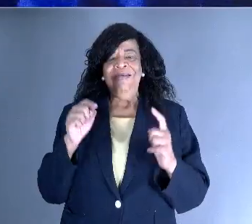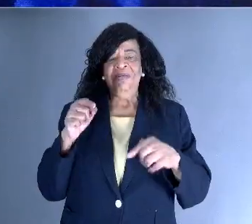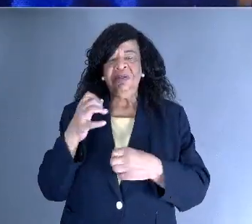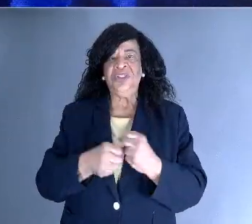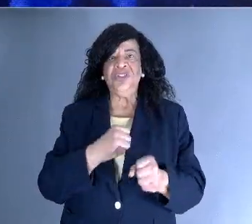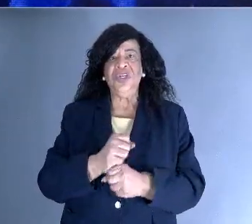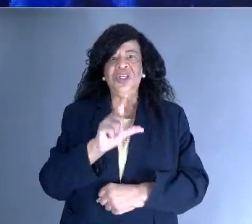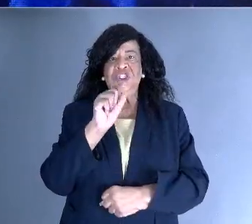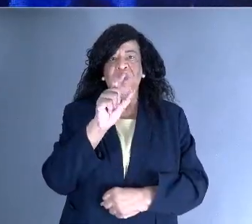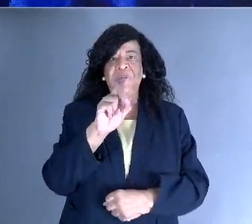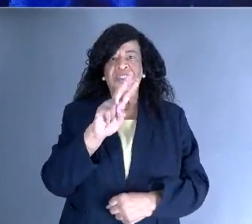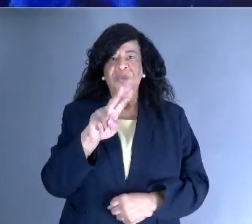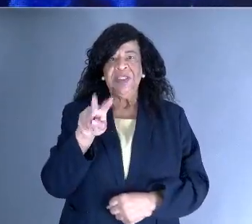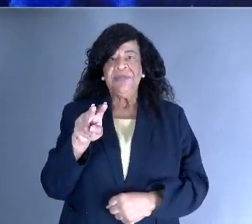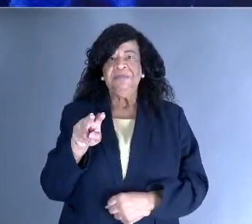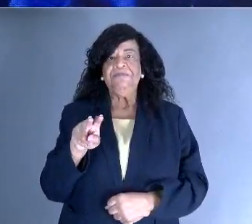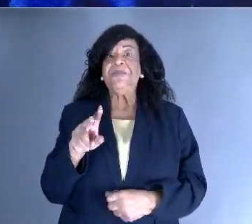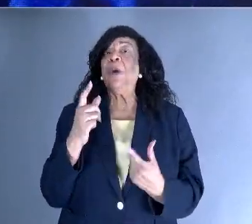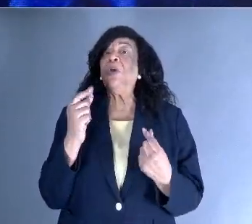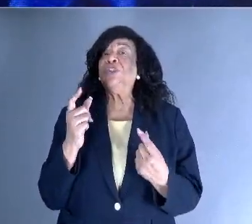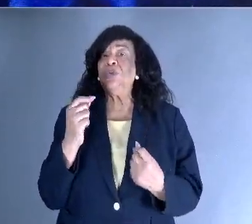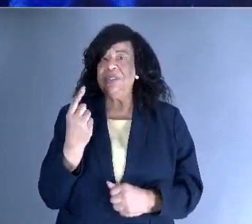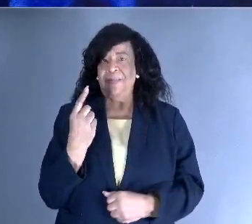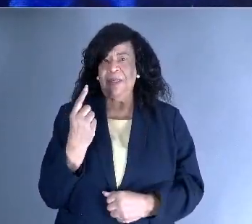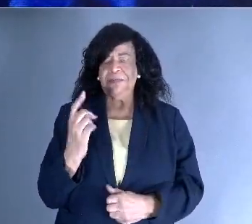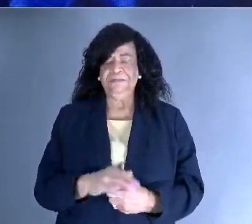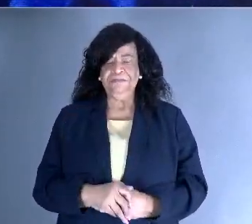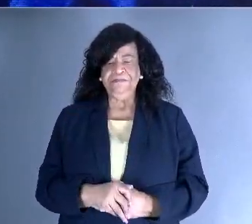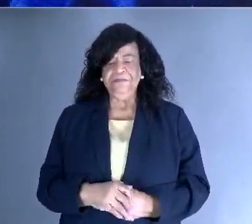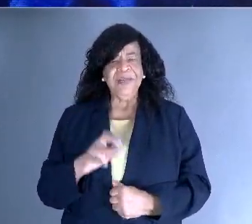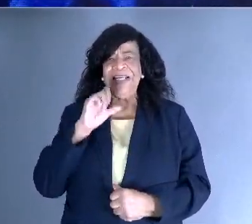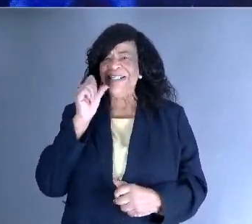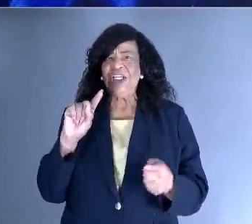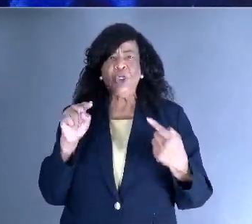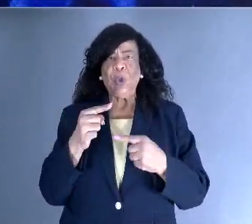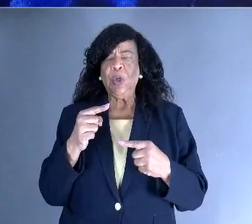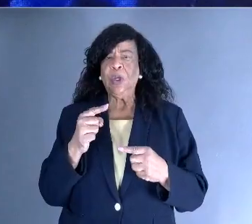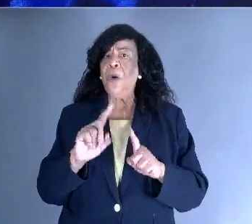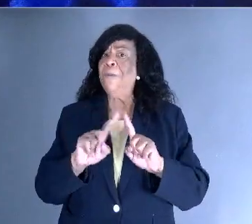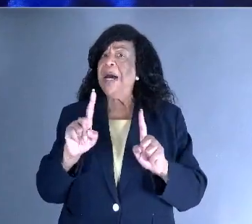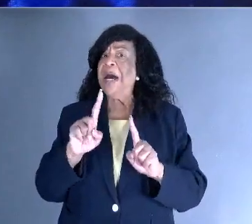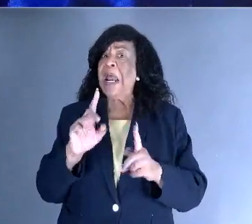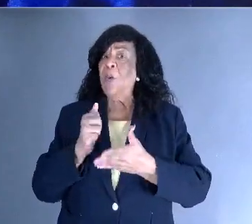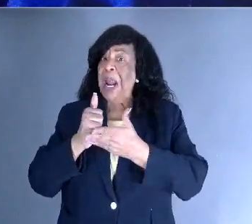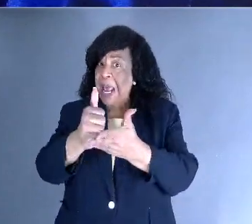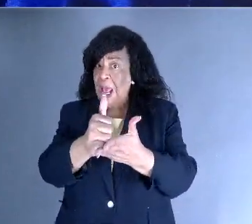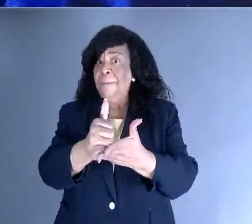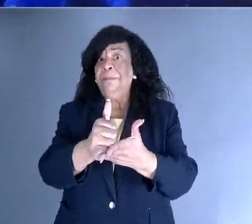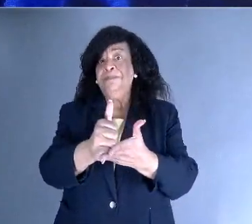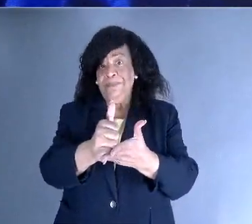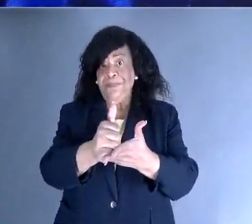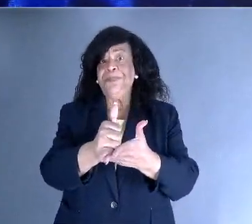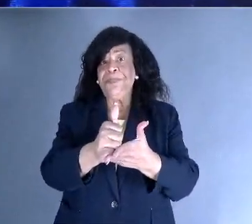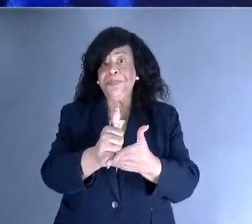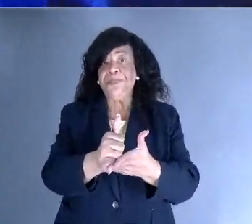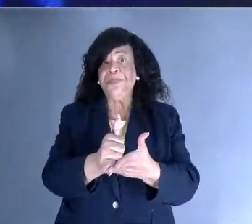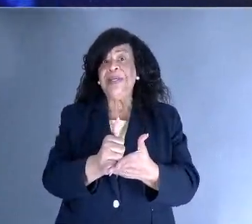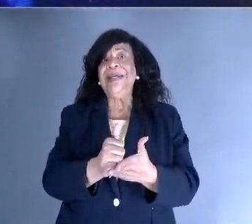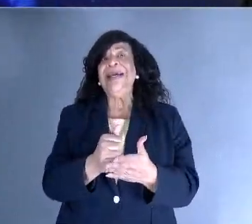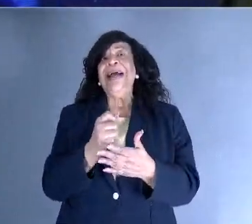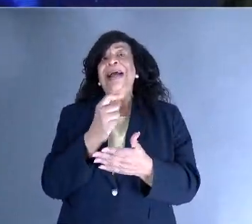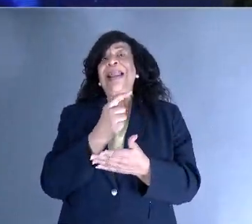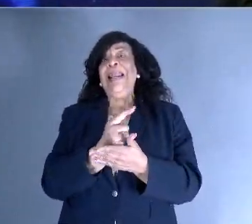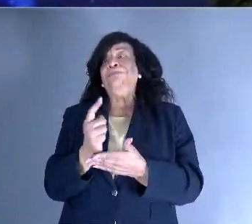I want you to do something Jubilee not to not to hurt you but to help you I want you just to look over the next last six months